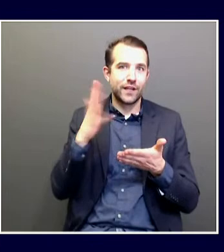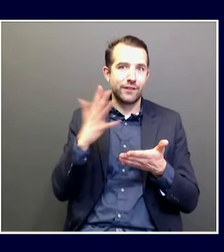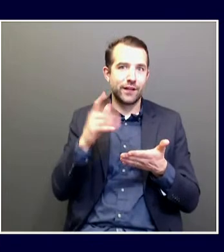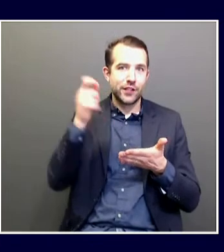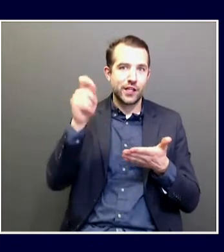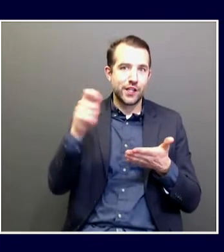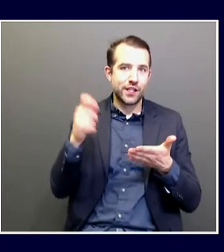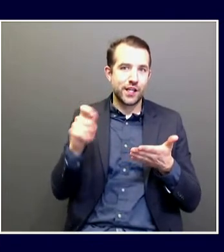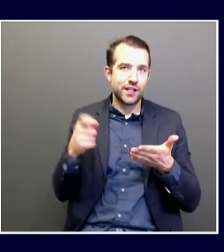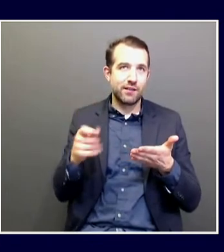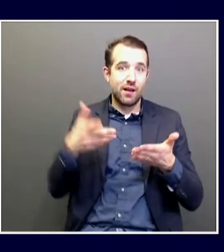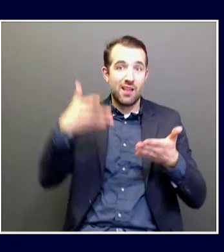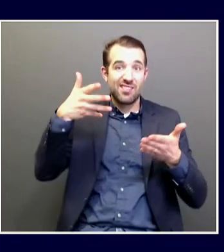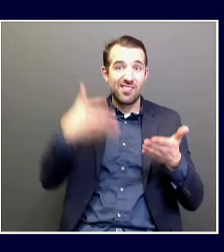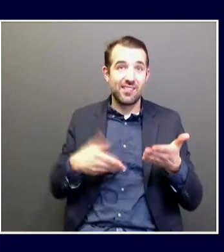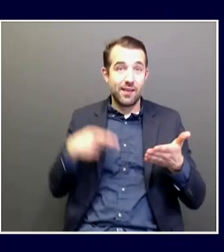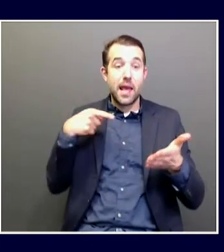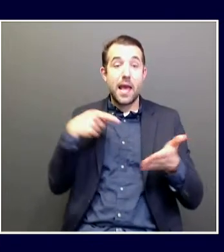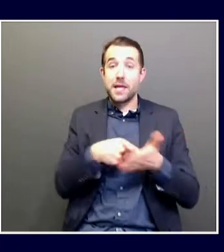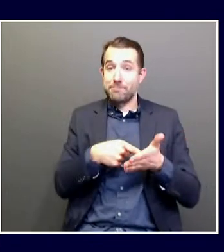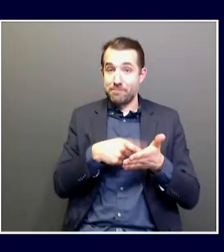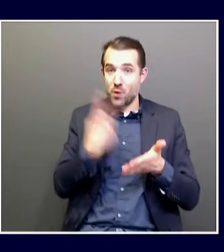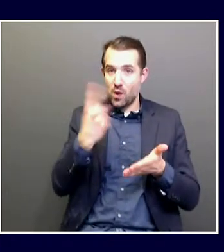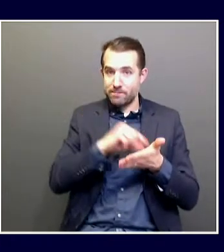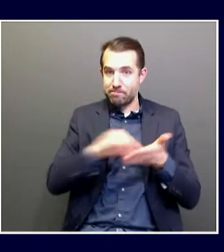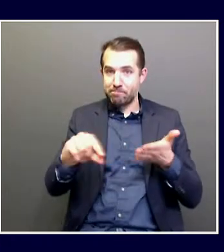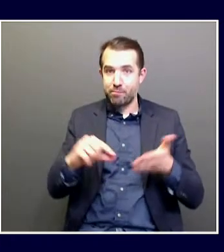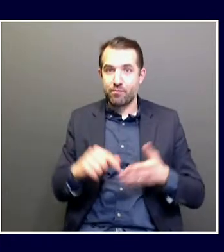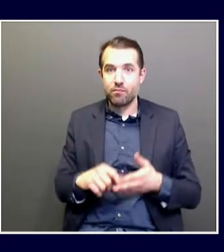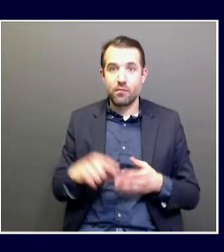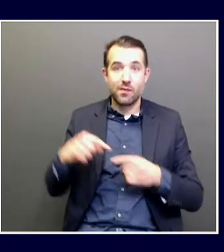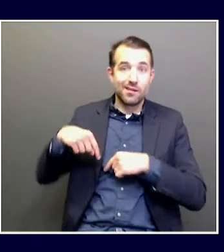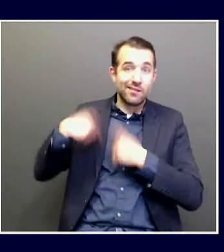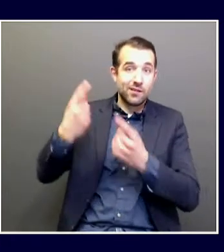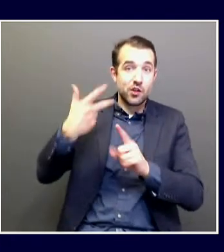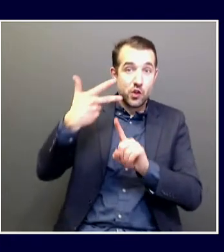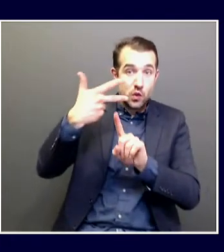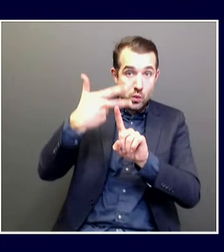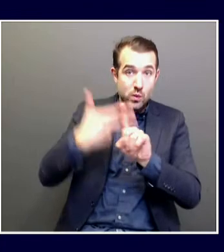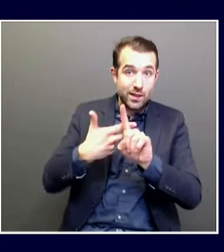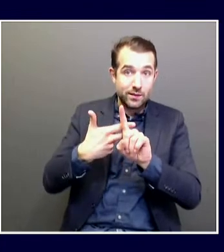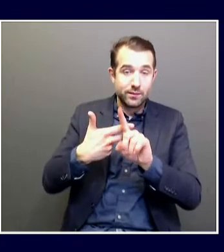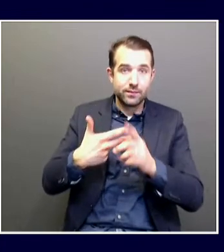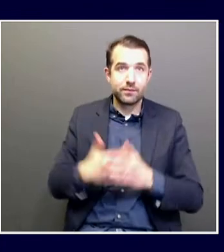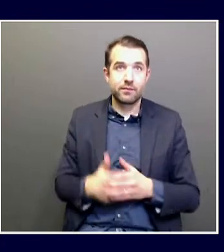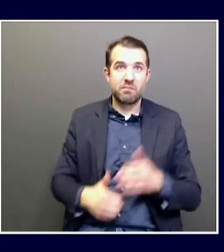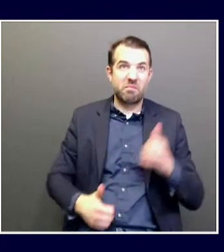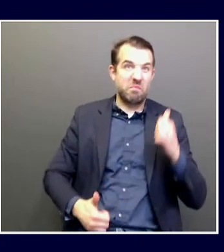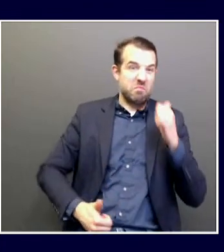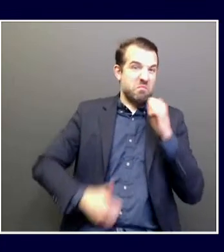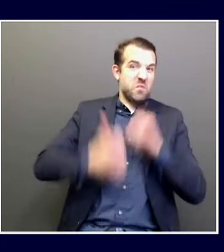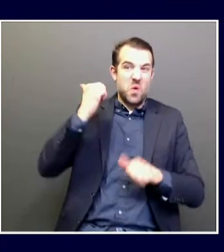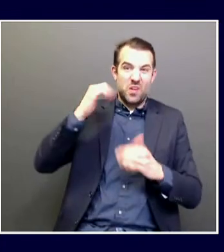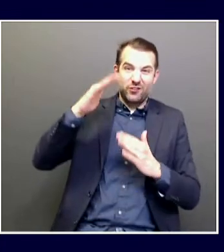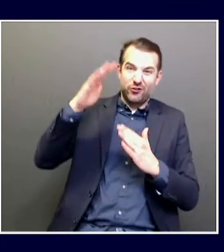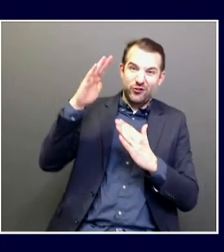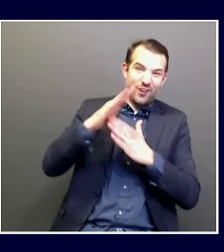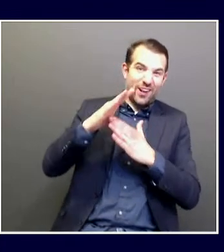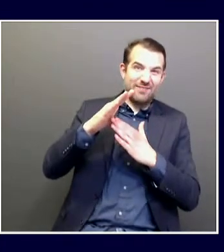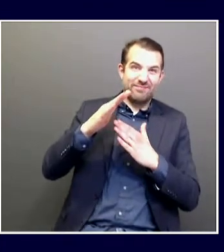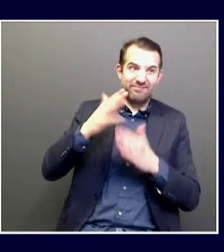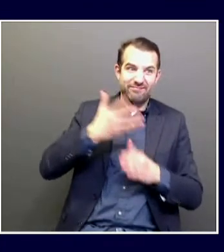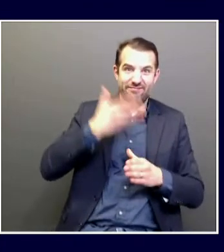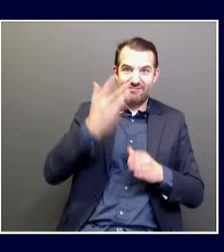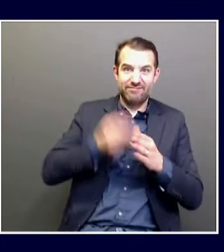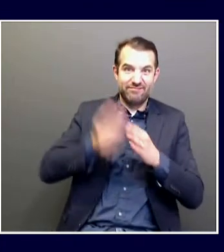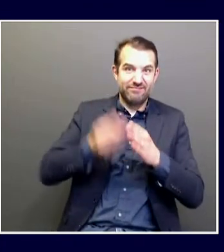November, and December, have been three of the highest for deaths from COVID. And I wonder if you've noticed anything trend-wise